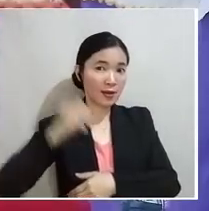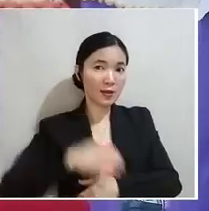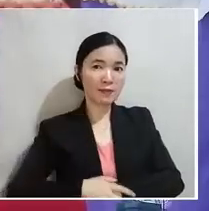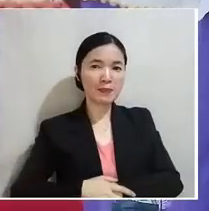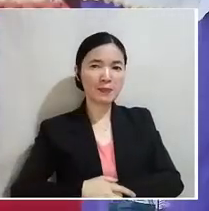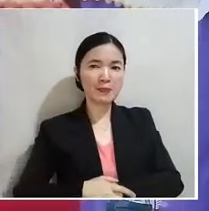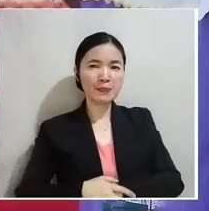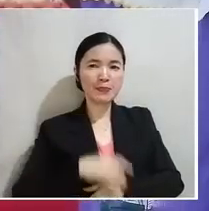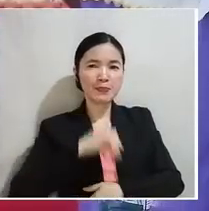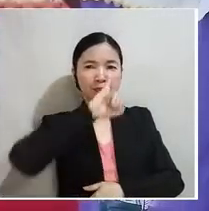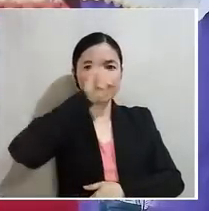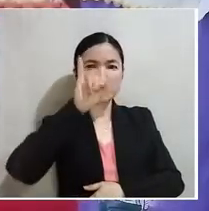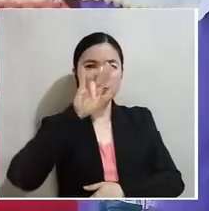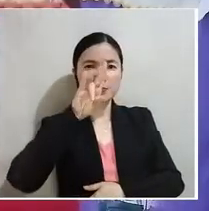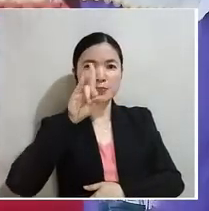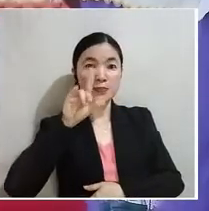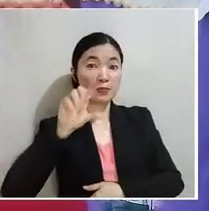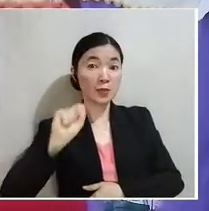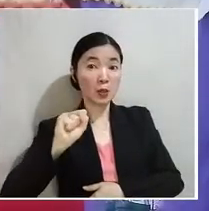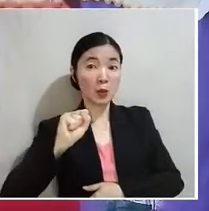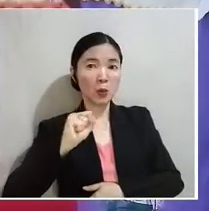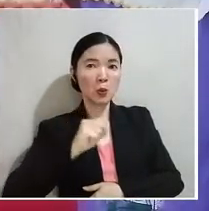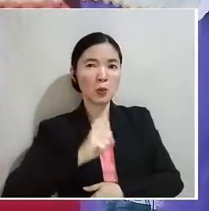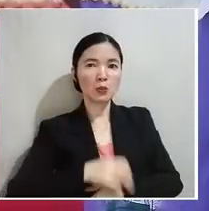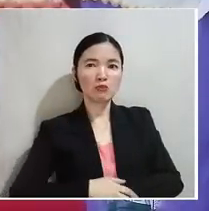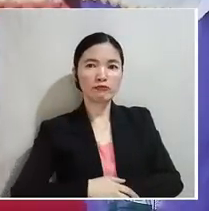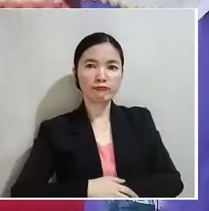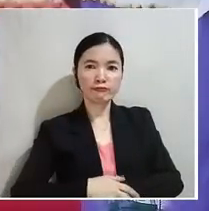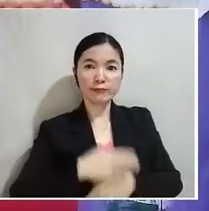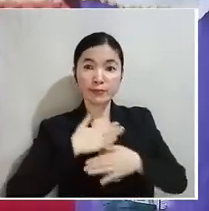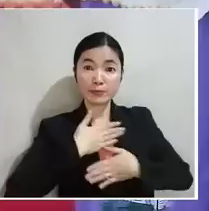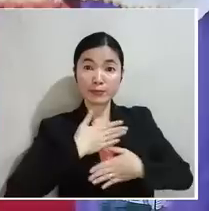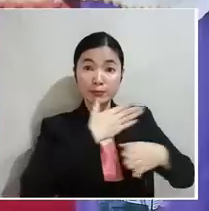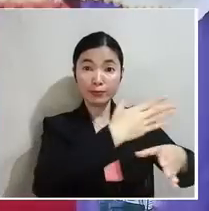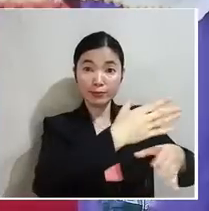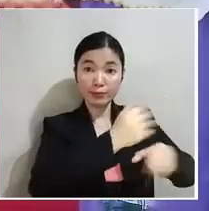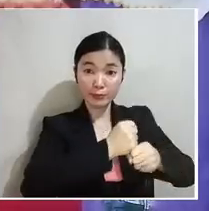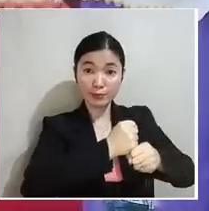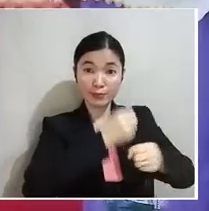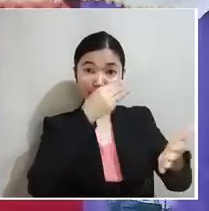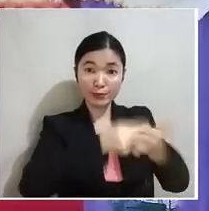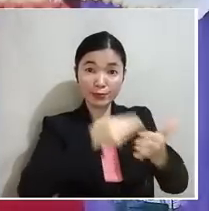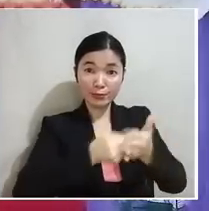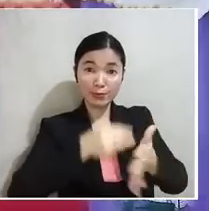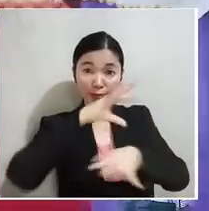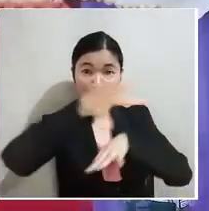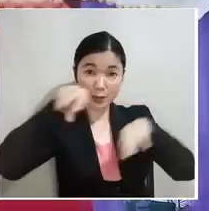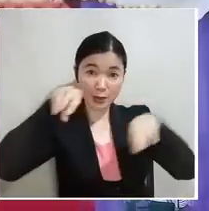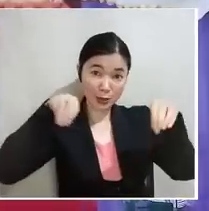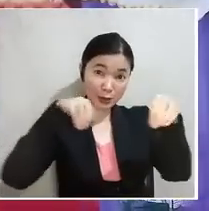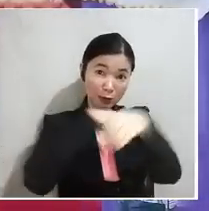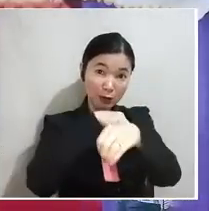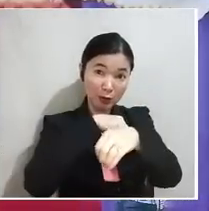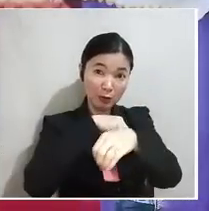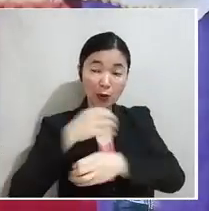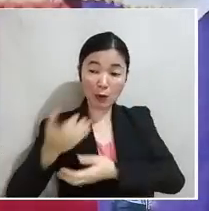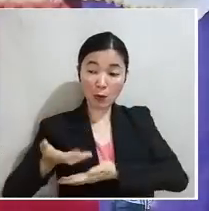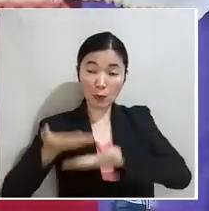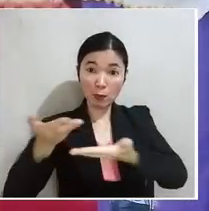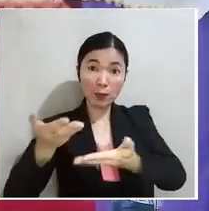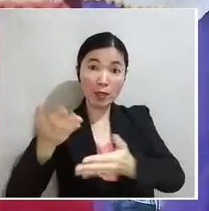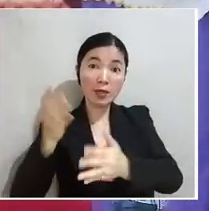was willing to take money in exchange for of handing over